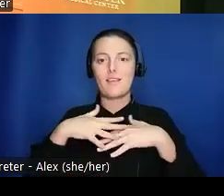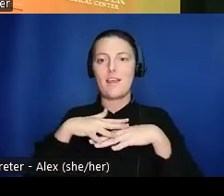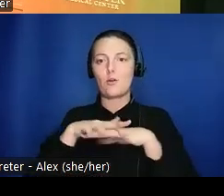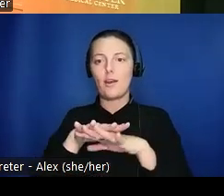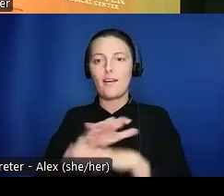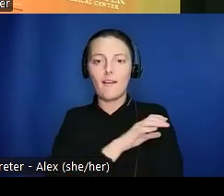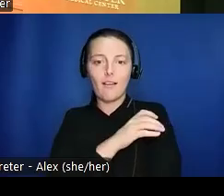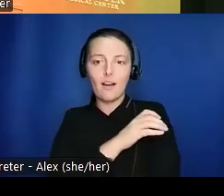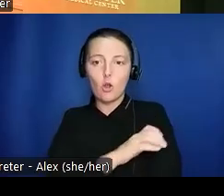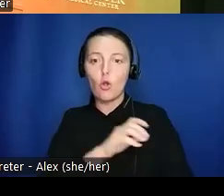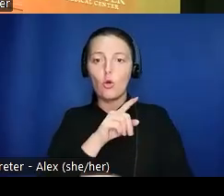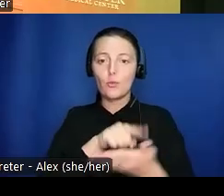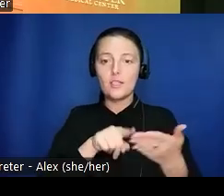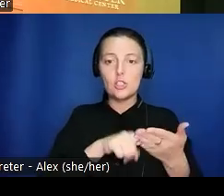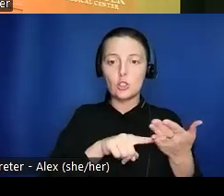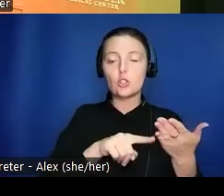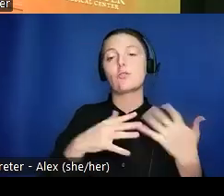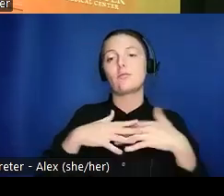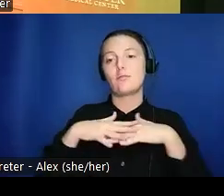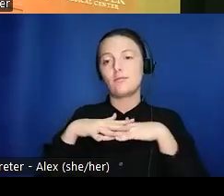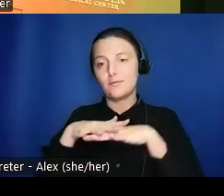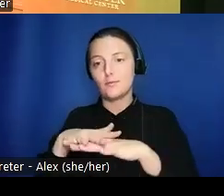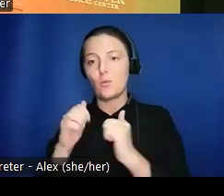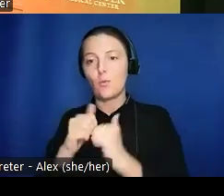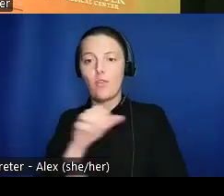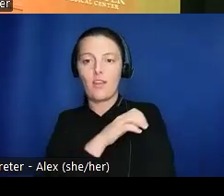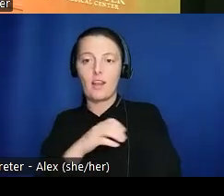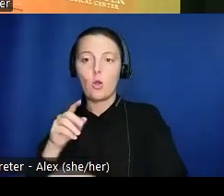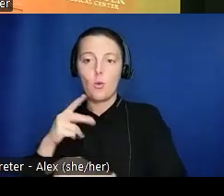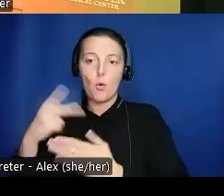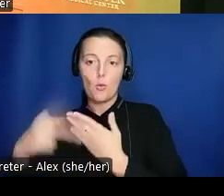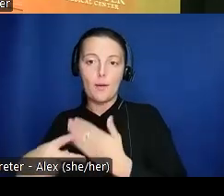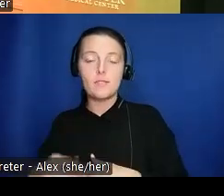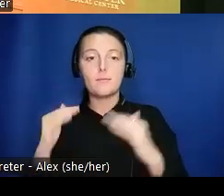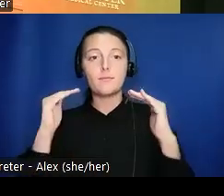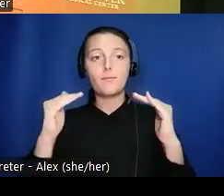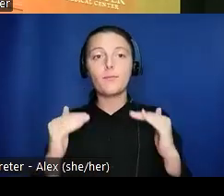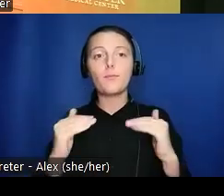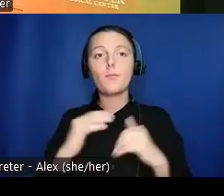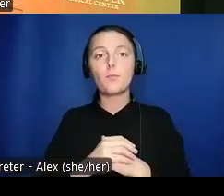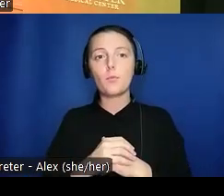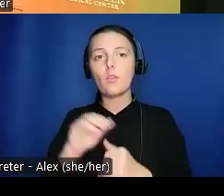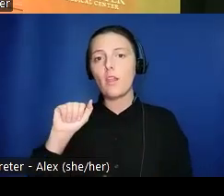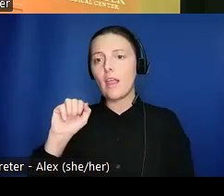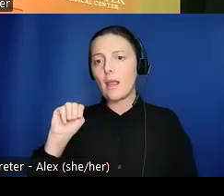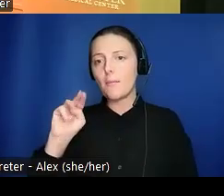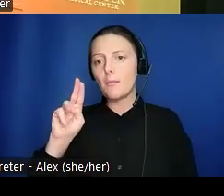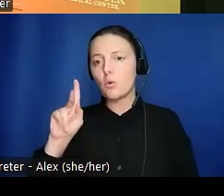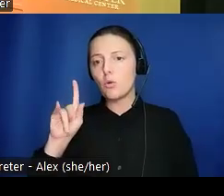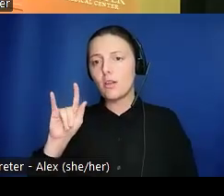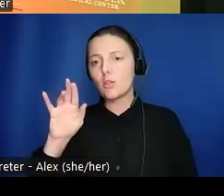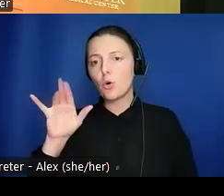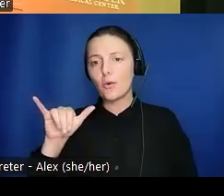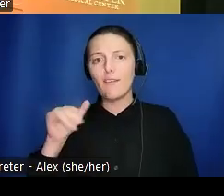as well. The ambulatory care program is the one that I kept looking at the numbers to